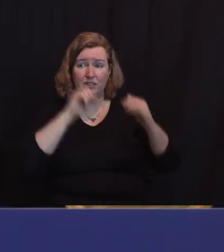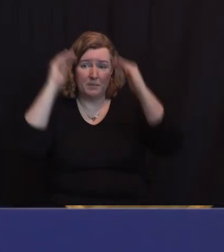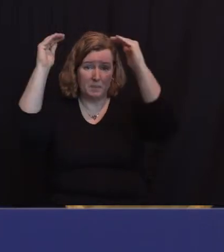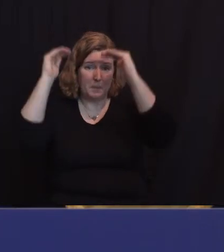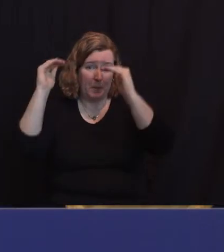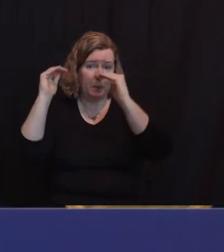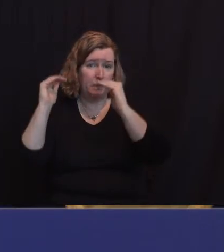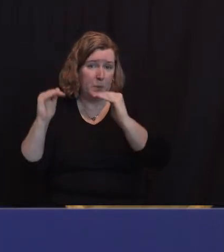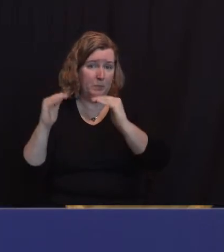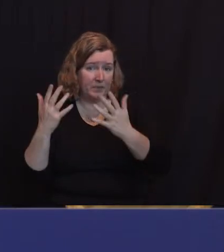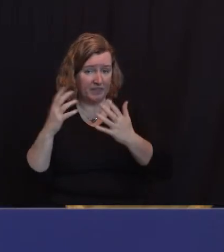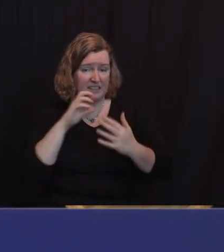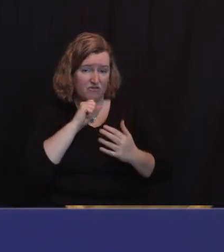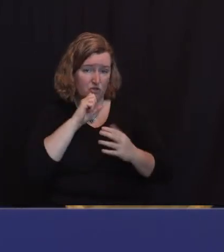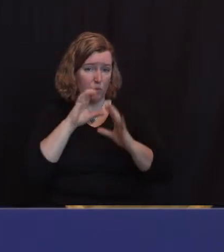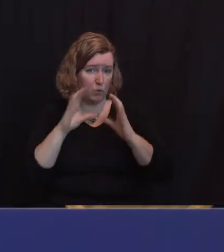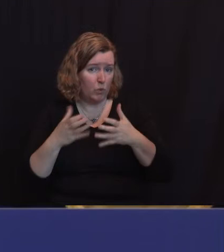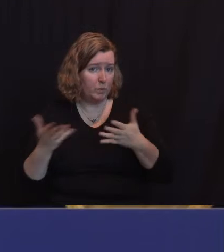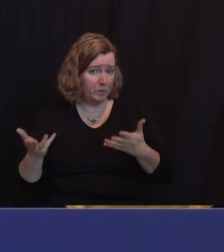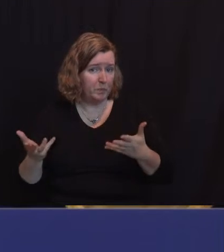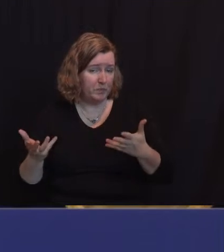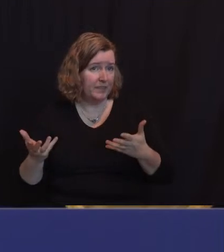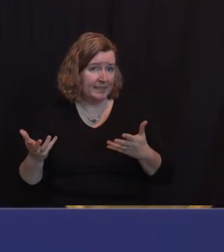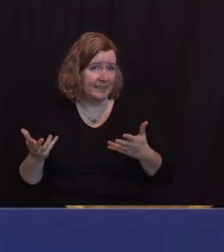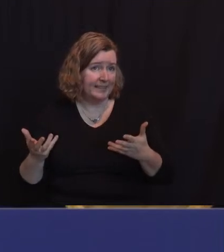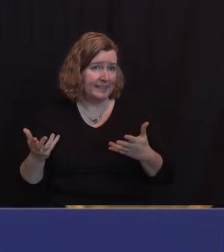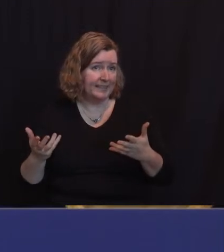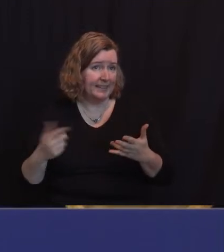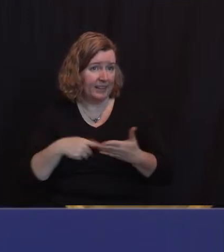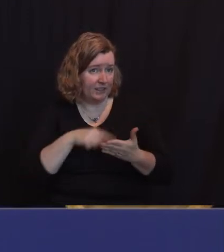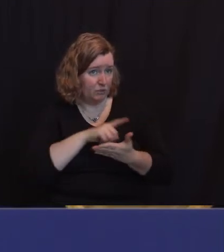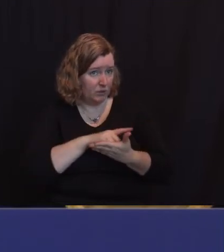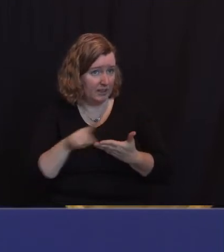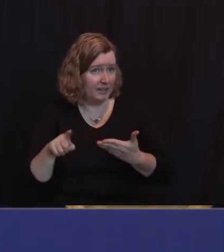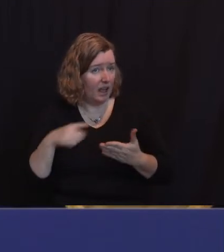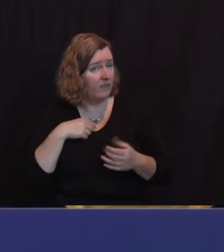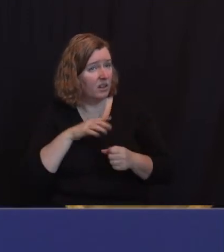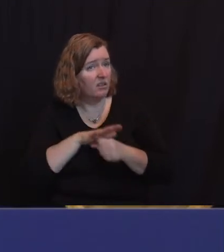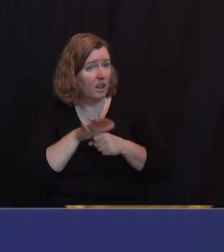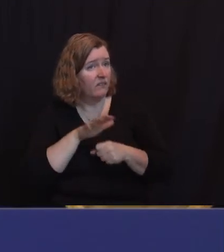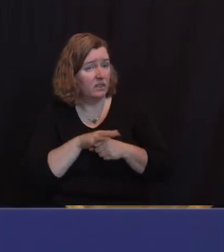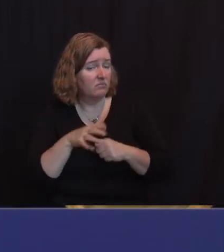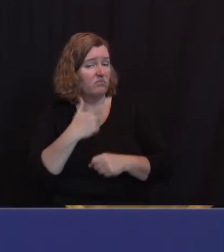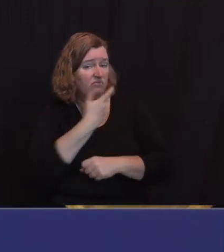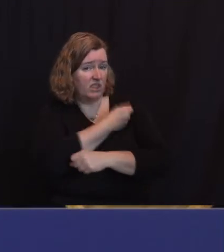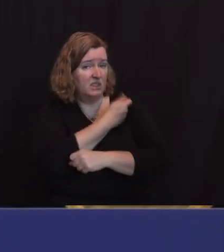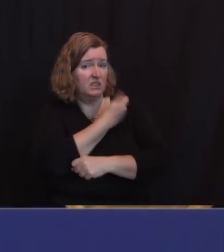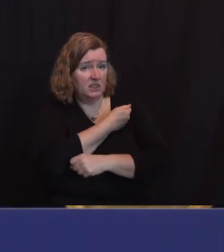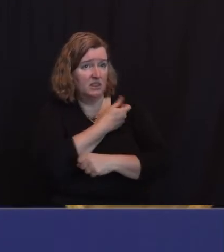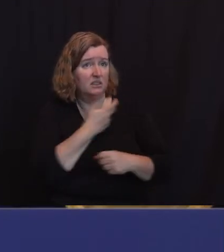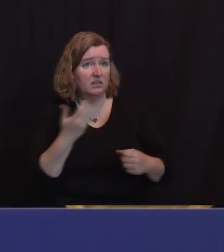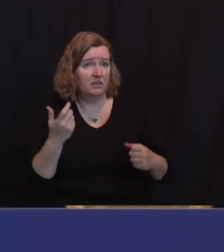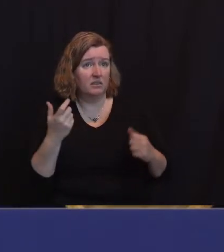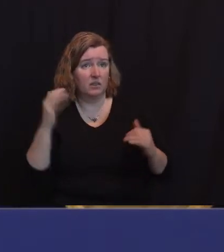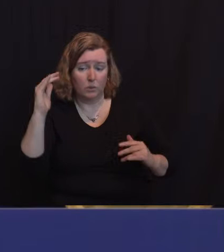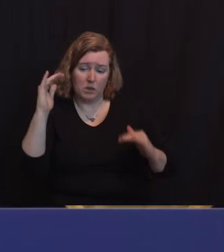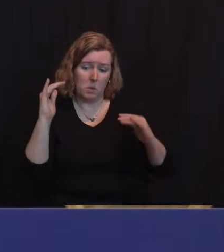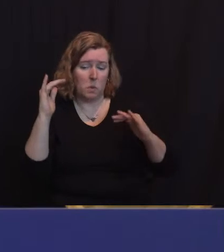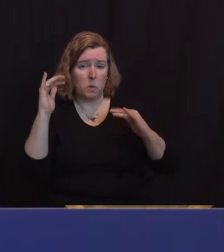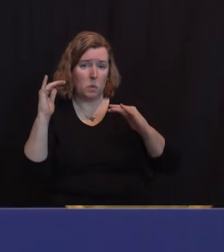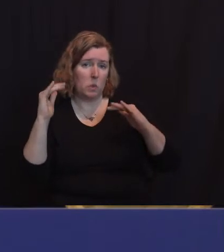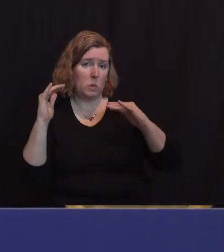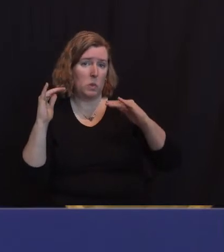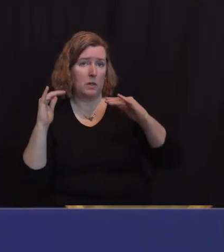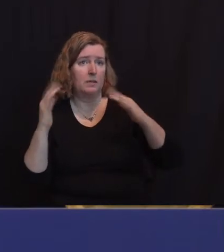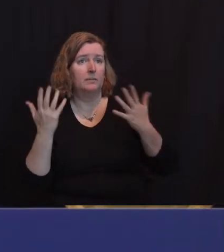process, again, in fairness, we have a lot of doses this week, so that process, the supply-demand imbalance as it relates to that opening,